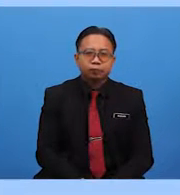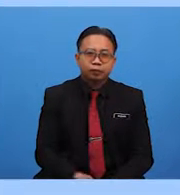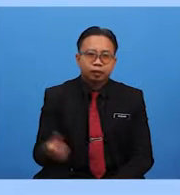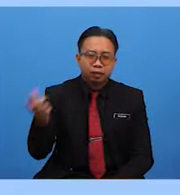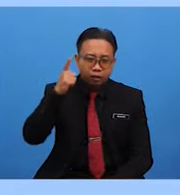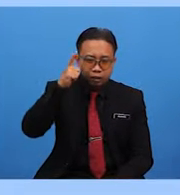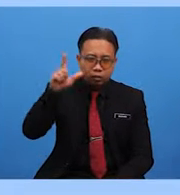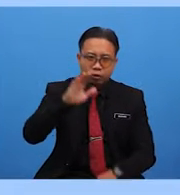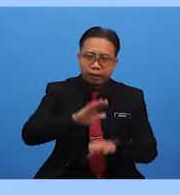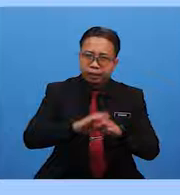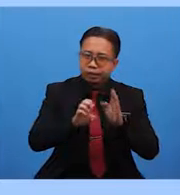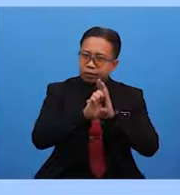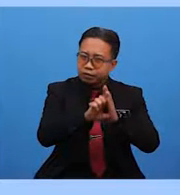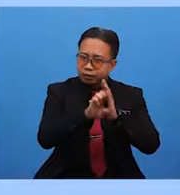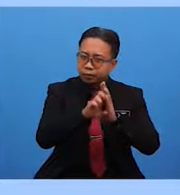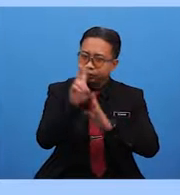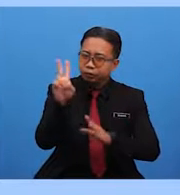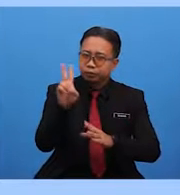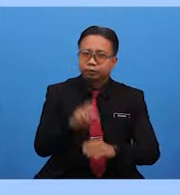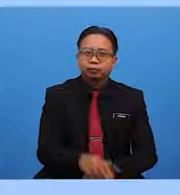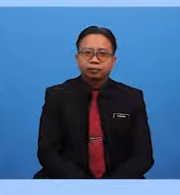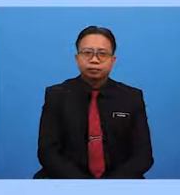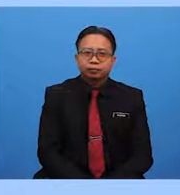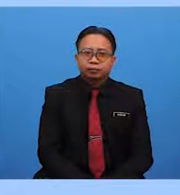Let's look at example 2.